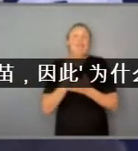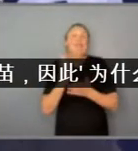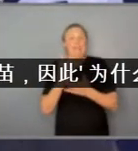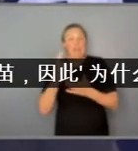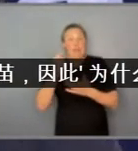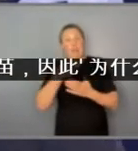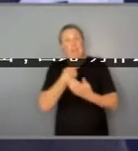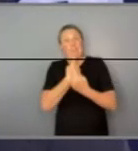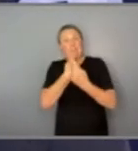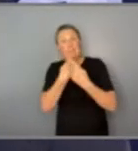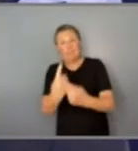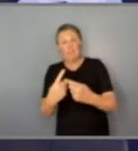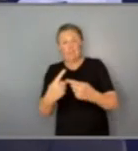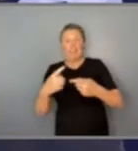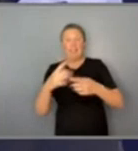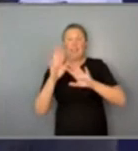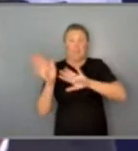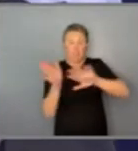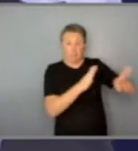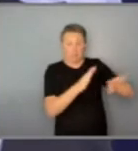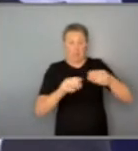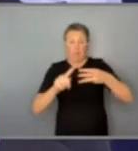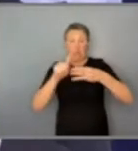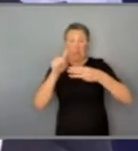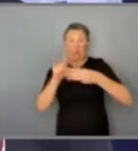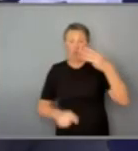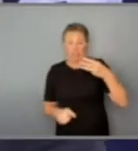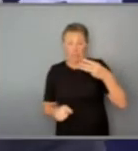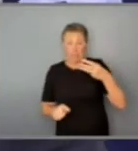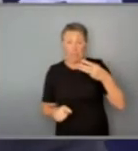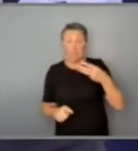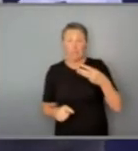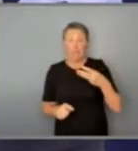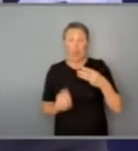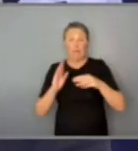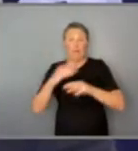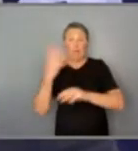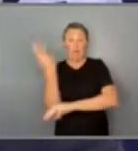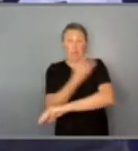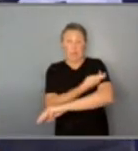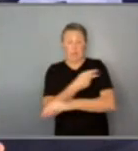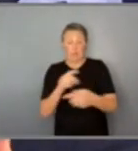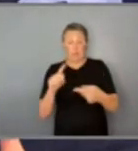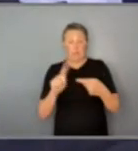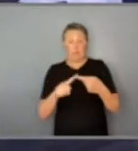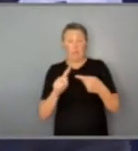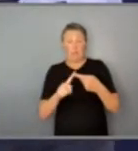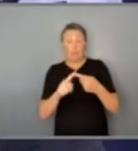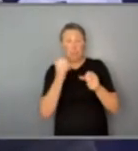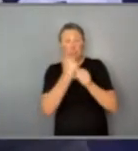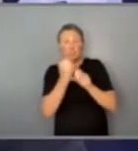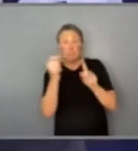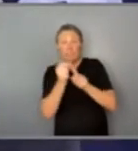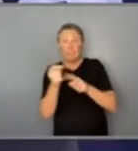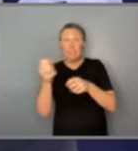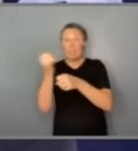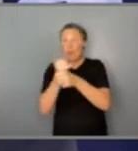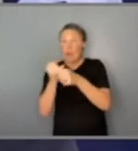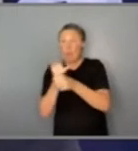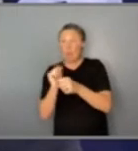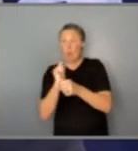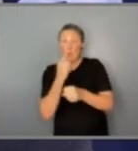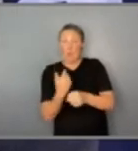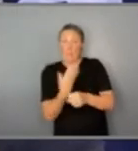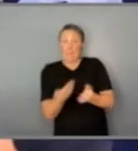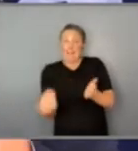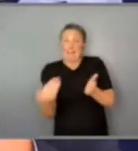things we have to do on vaccinations is we've increased the incentive payments for GPs and pharmacists. That starts from tomorrow, by